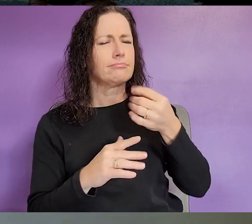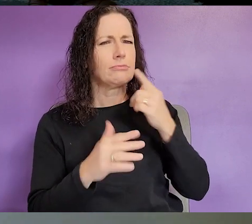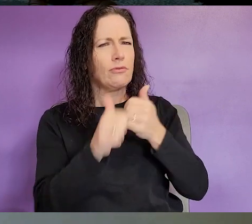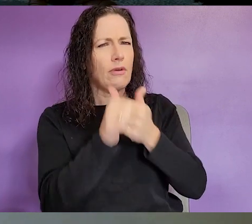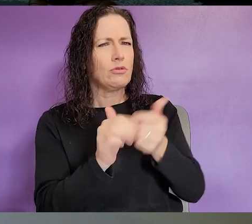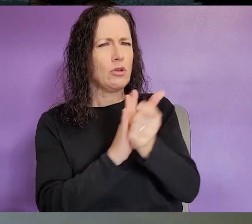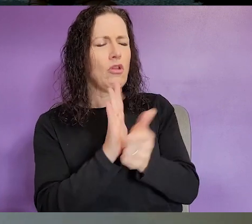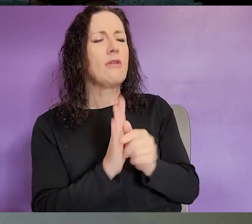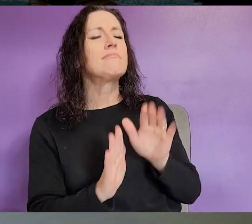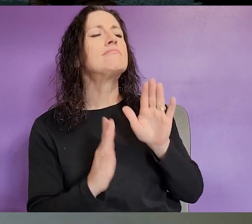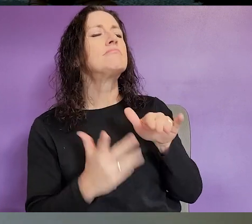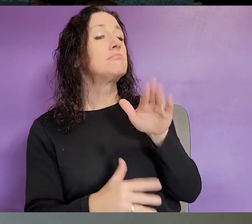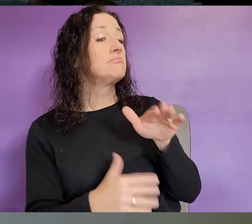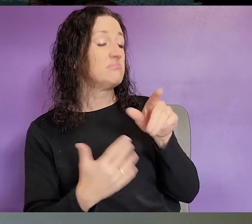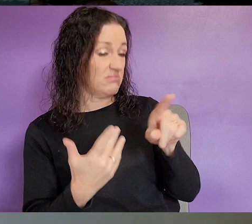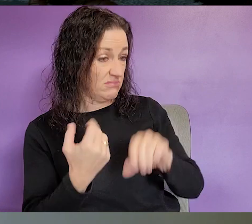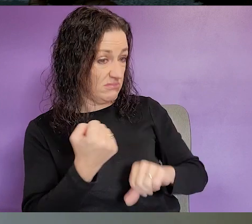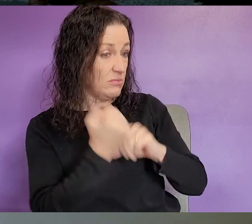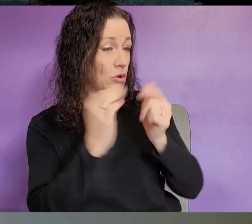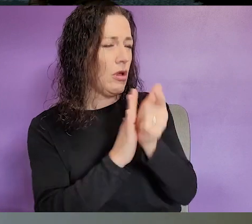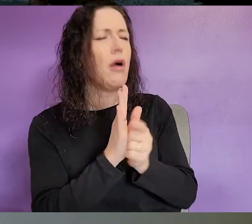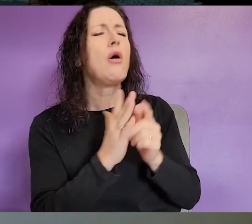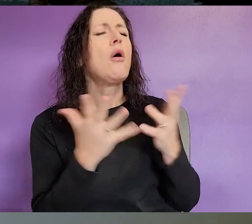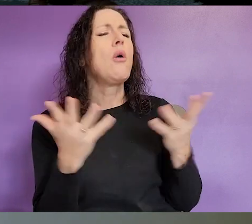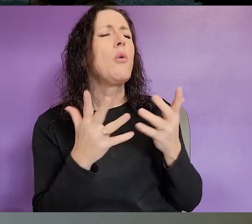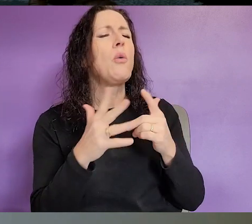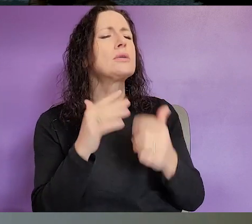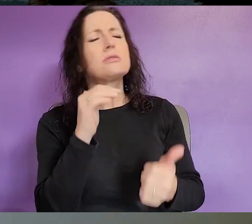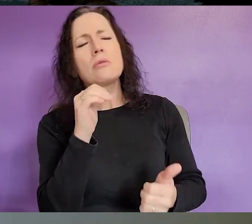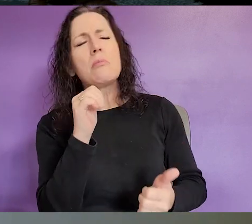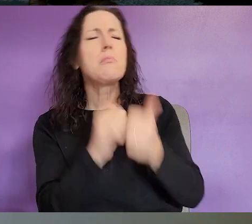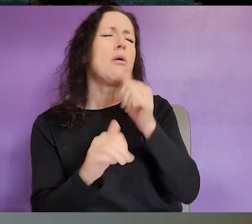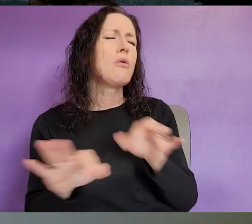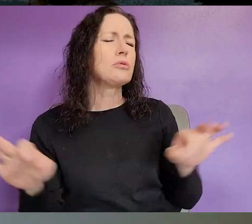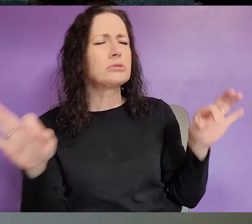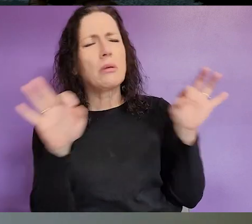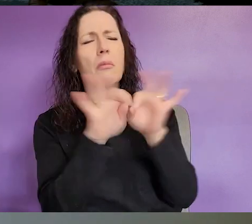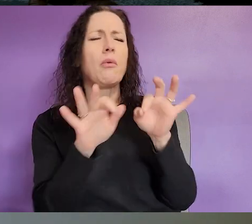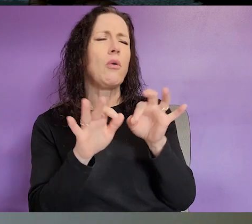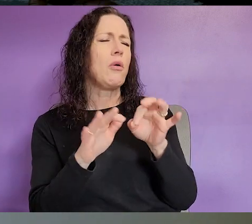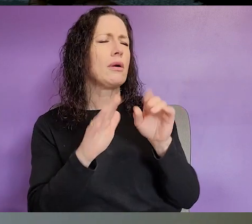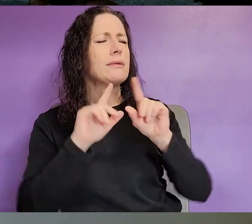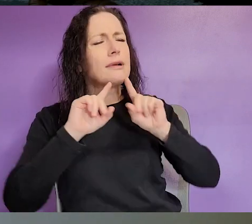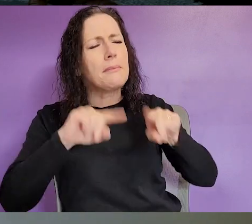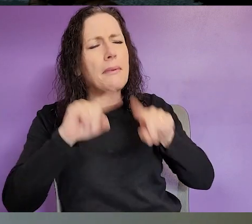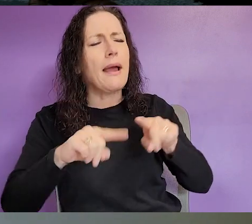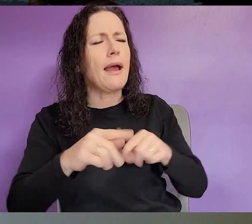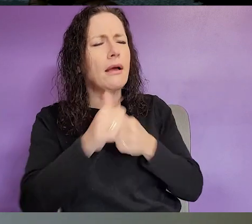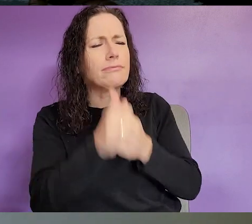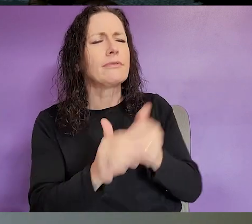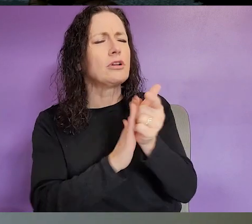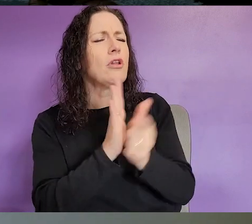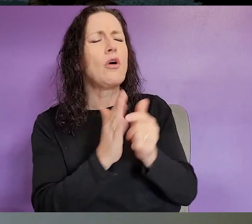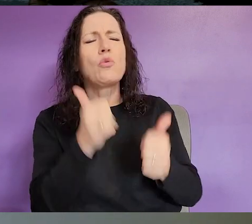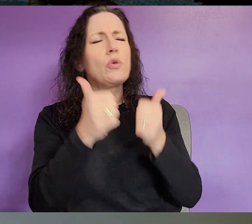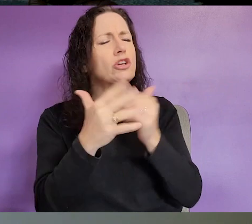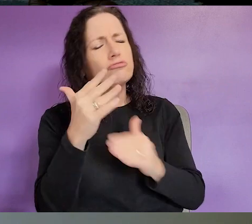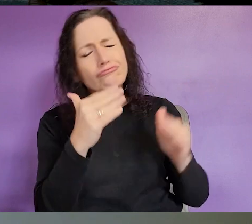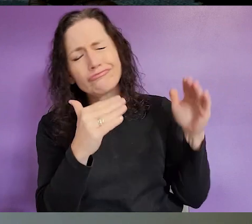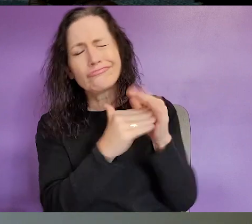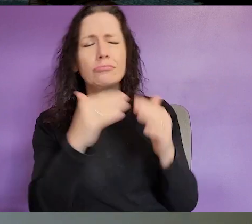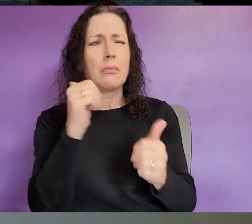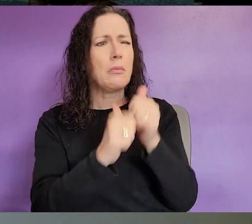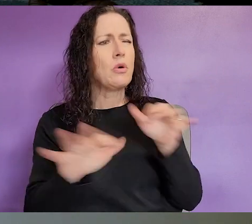to ask him again, are you for the law? What's the greatest commandment in the law? What's the greatest of